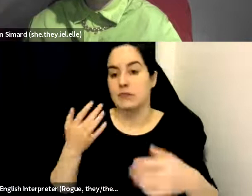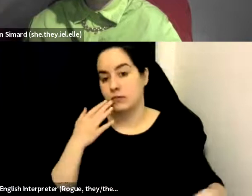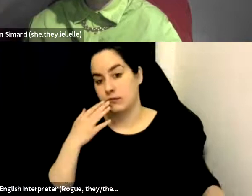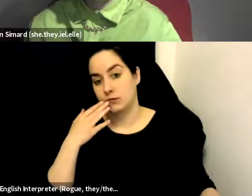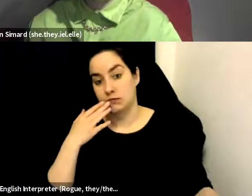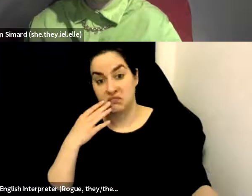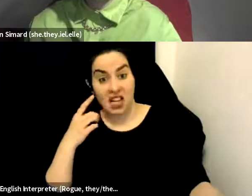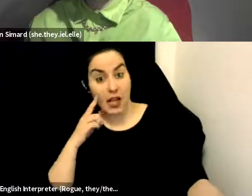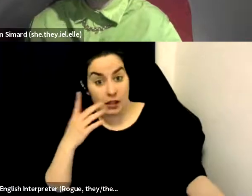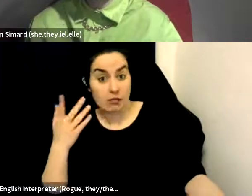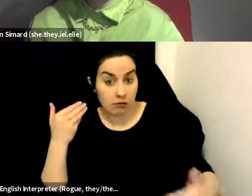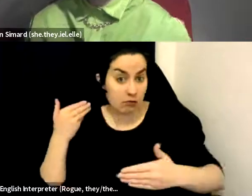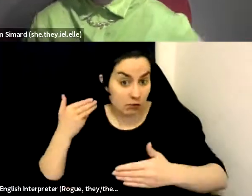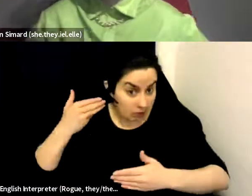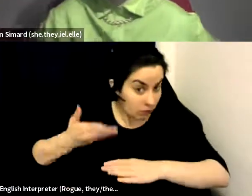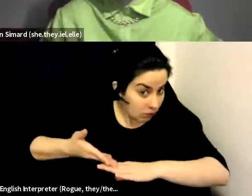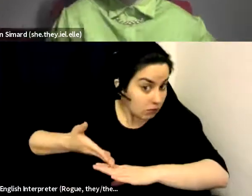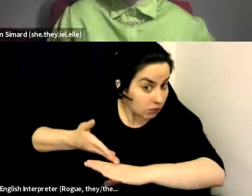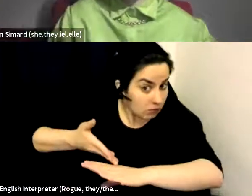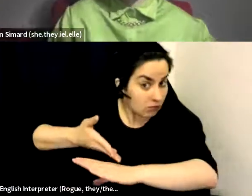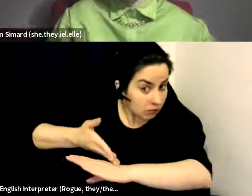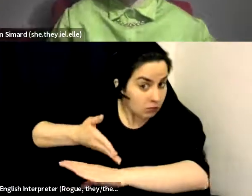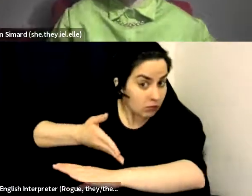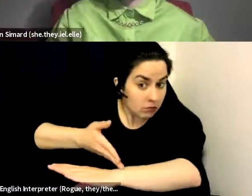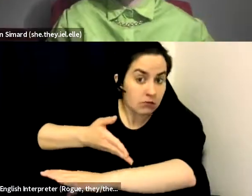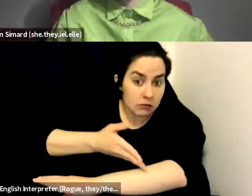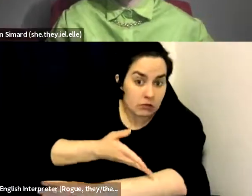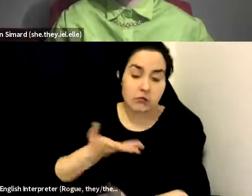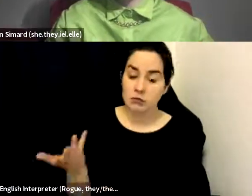I think we're getting there. I actually do think that